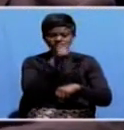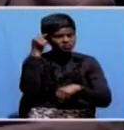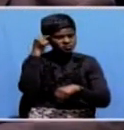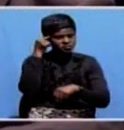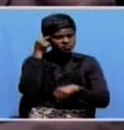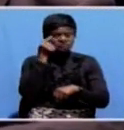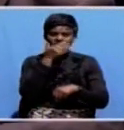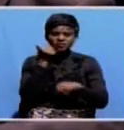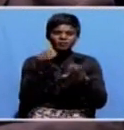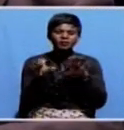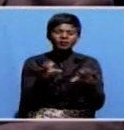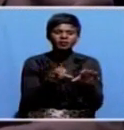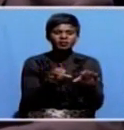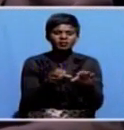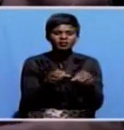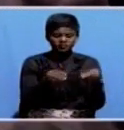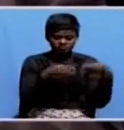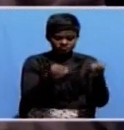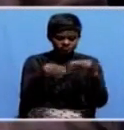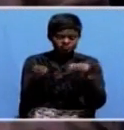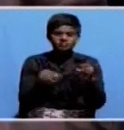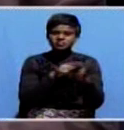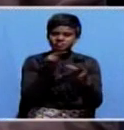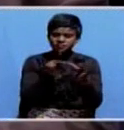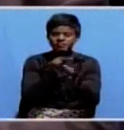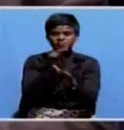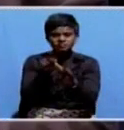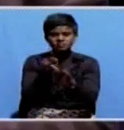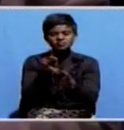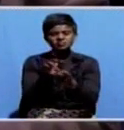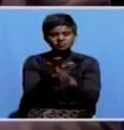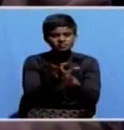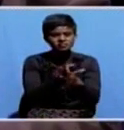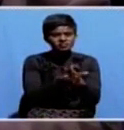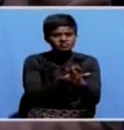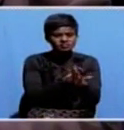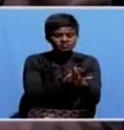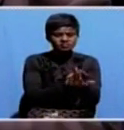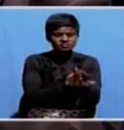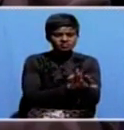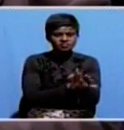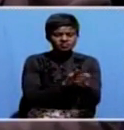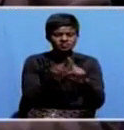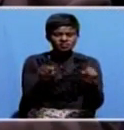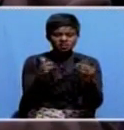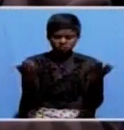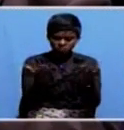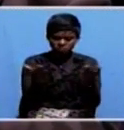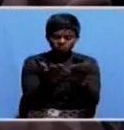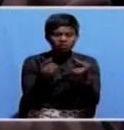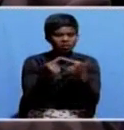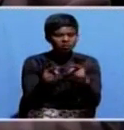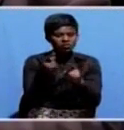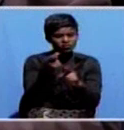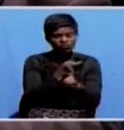that kind of privatization, slow privatization, slowly. But nothing was done from